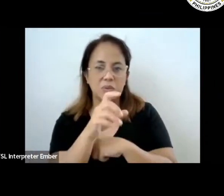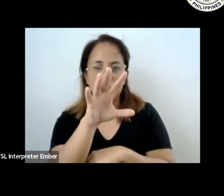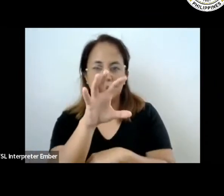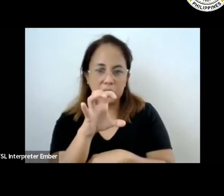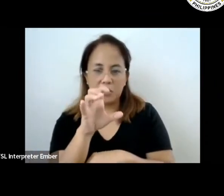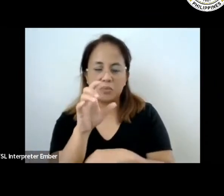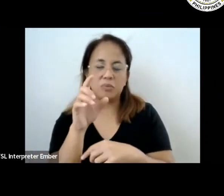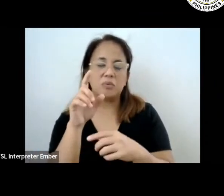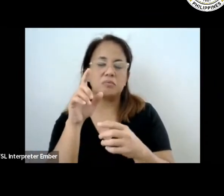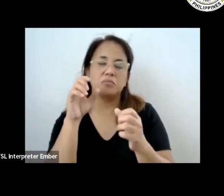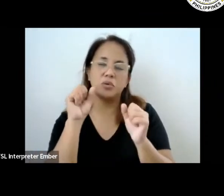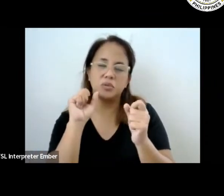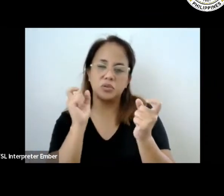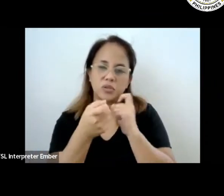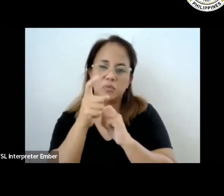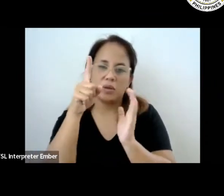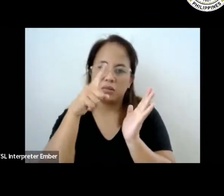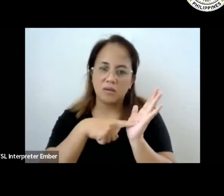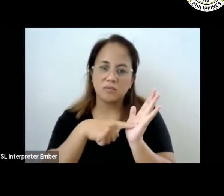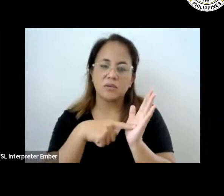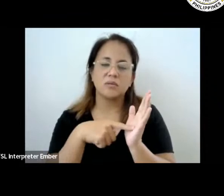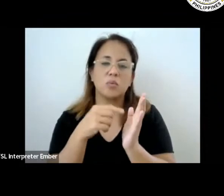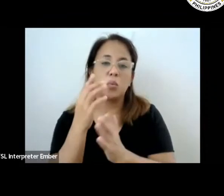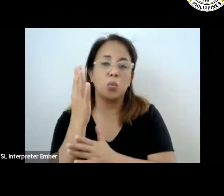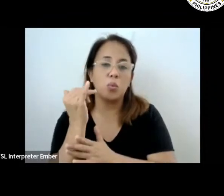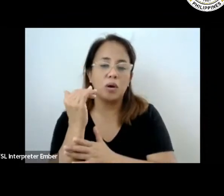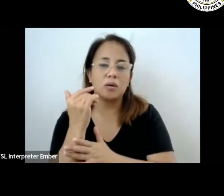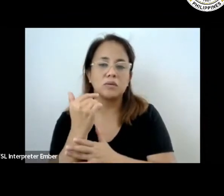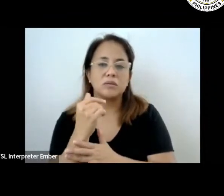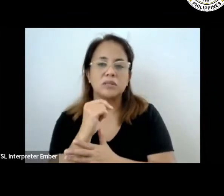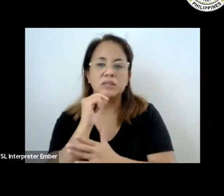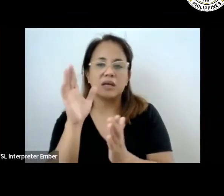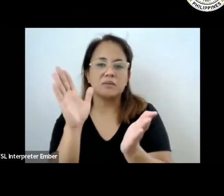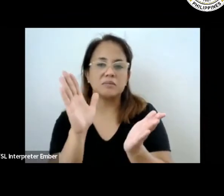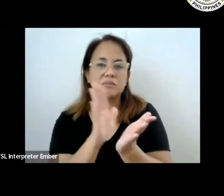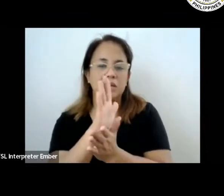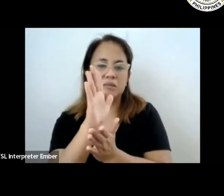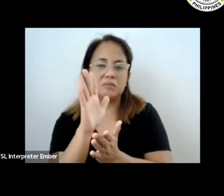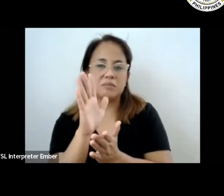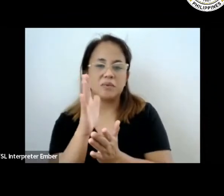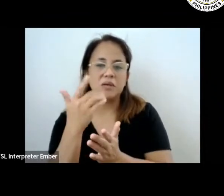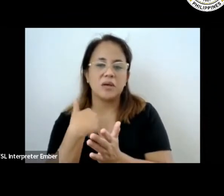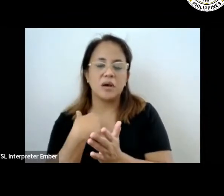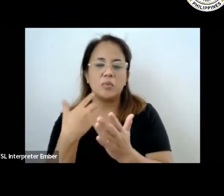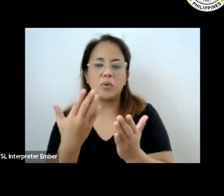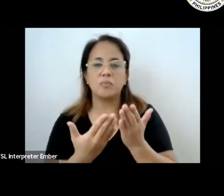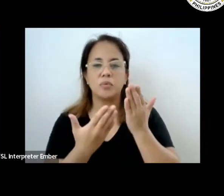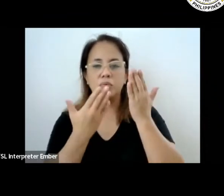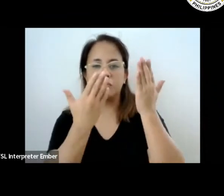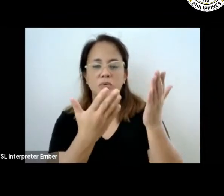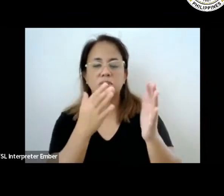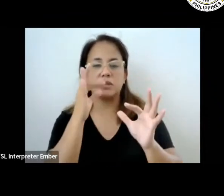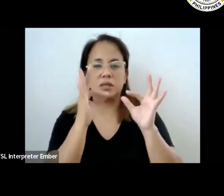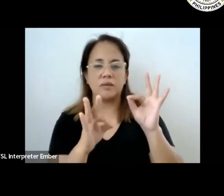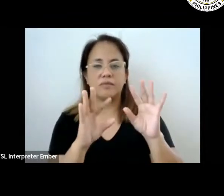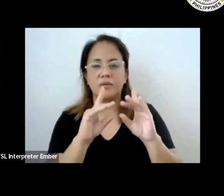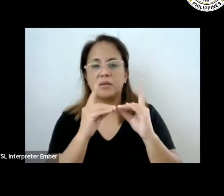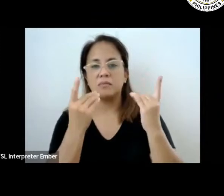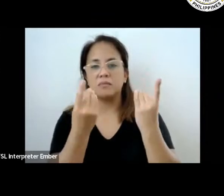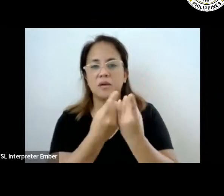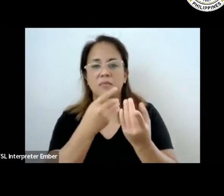1,000, so that hindi masyadong malaki yung proposal natin, just in case the Department of